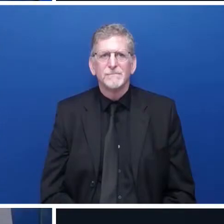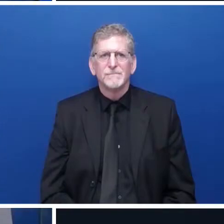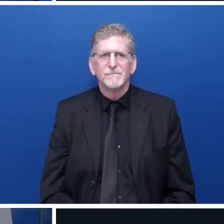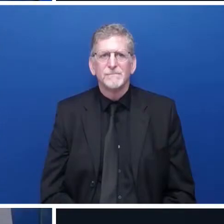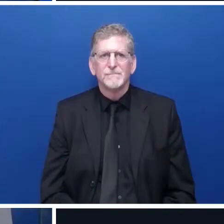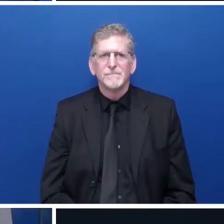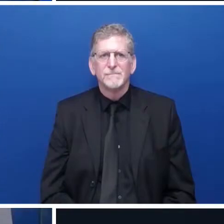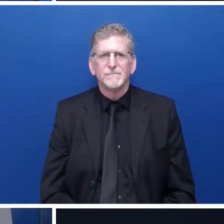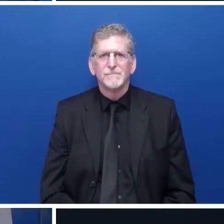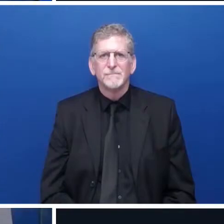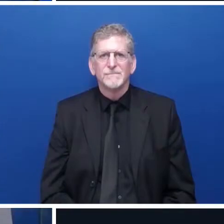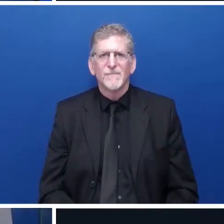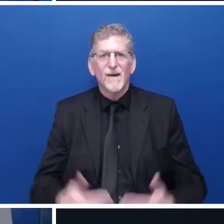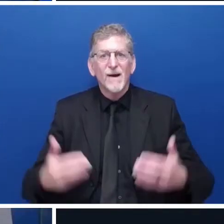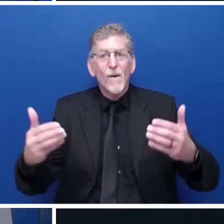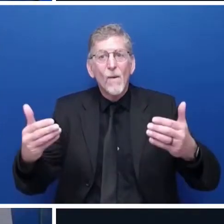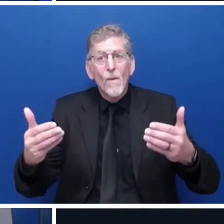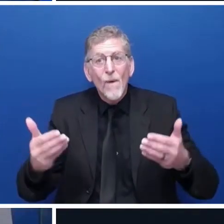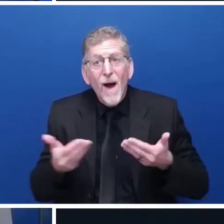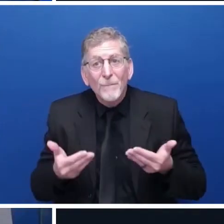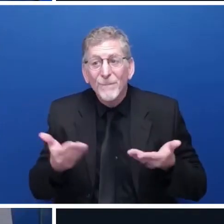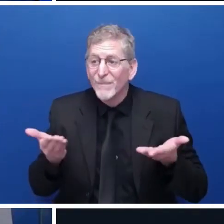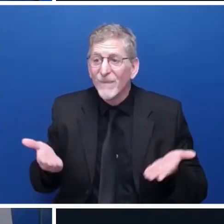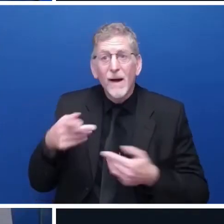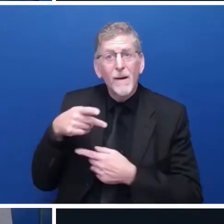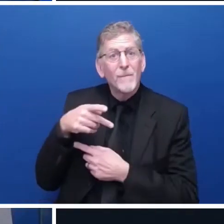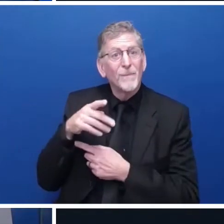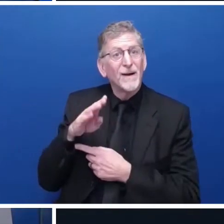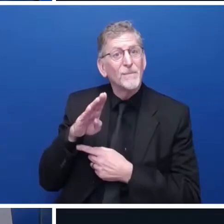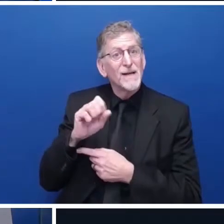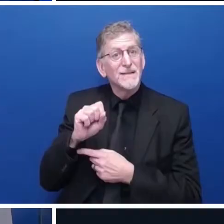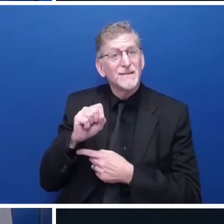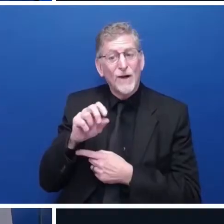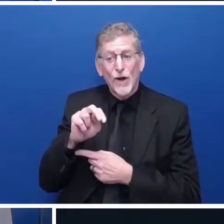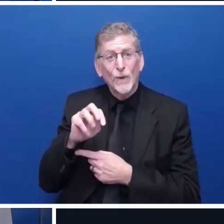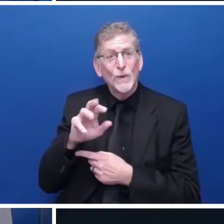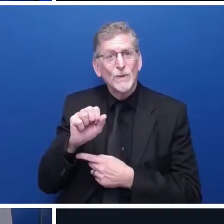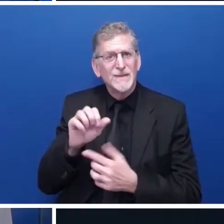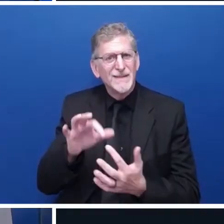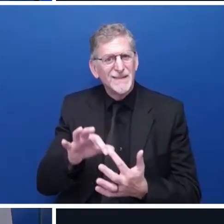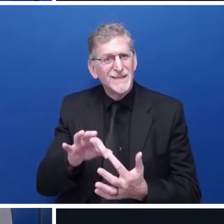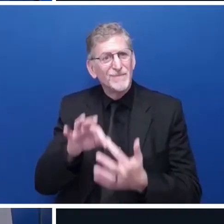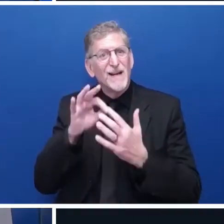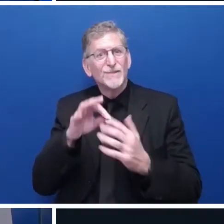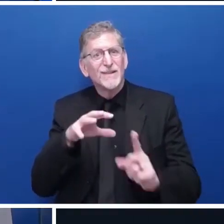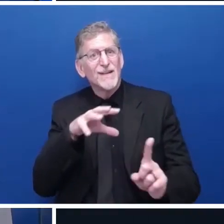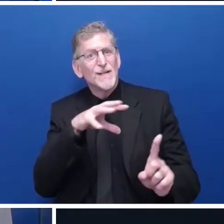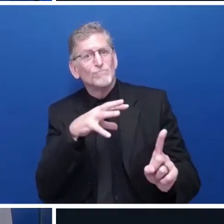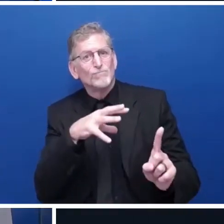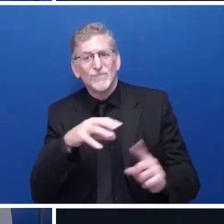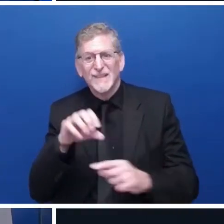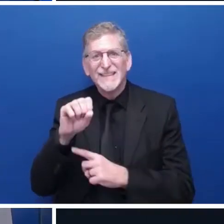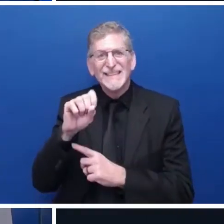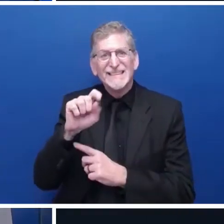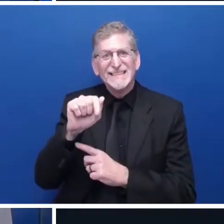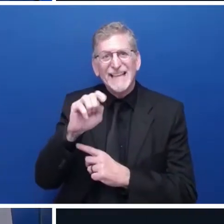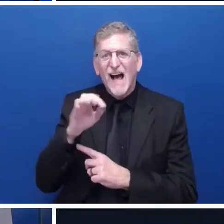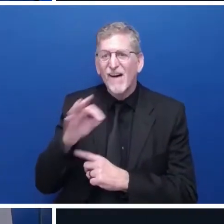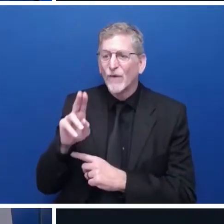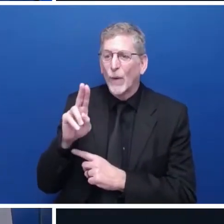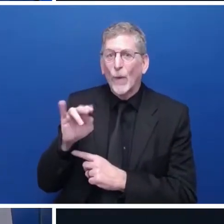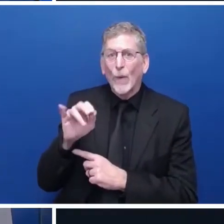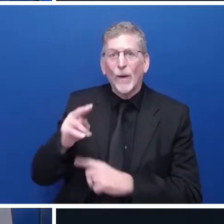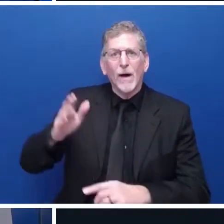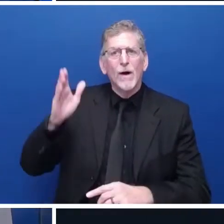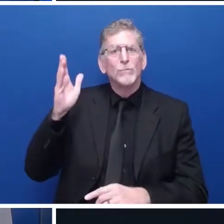Welcome to this PBS News special coverage of the State of the Union address delivered by President Donald Trump and the Democratic response delivered